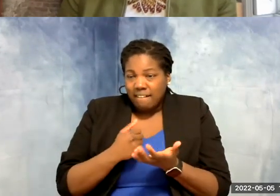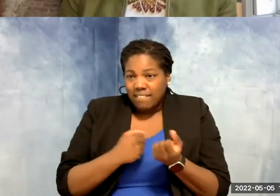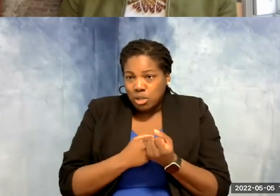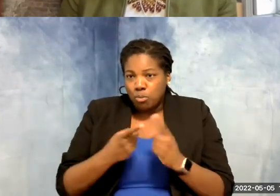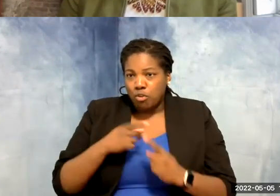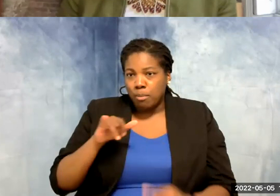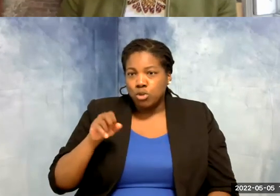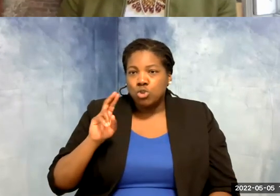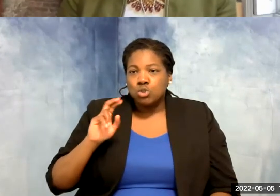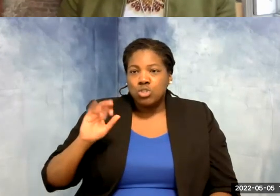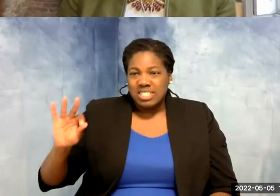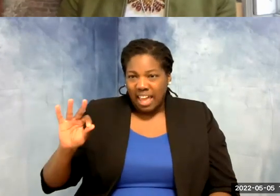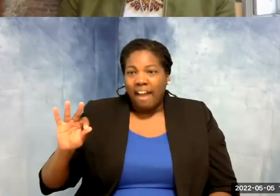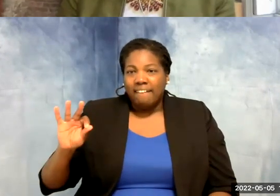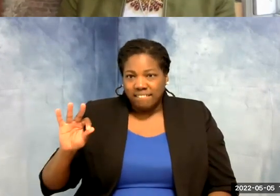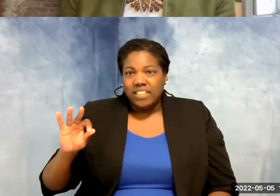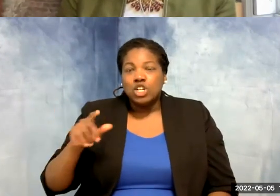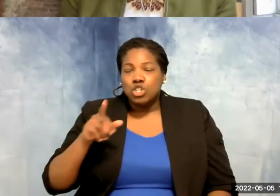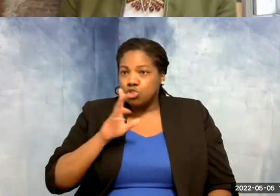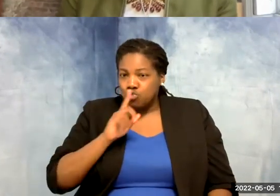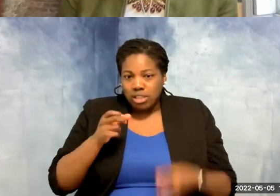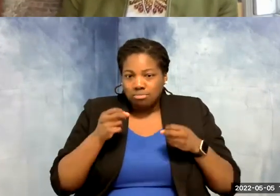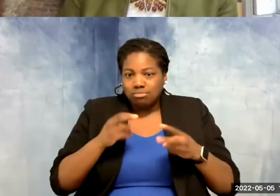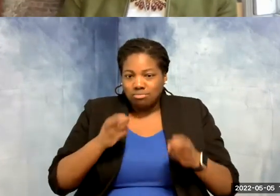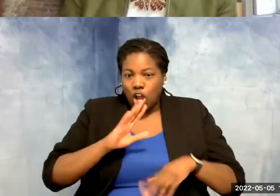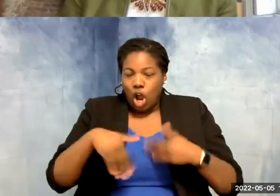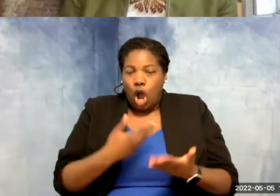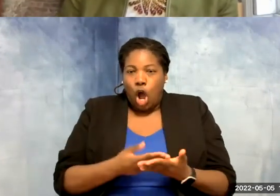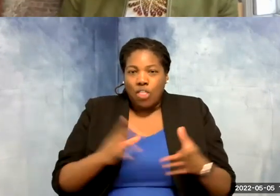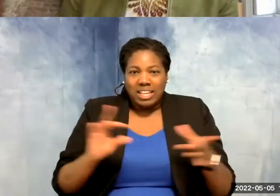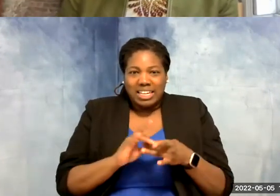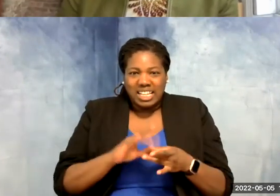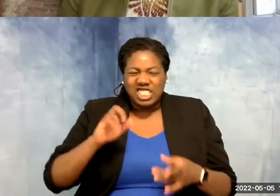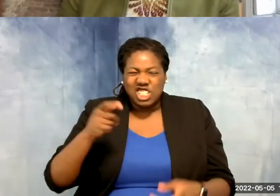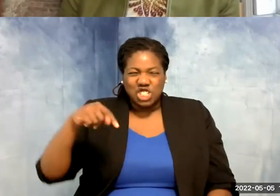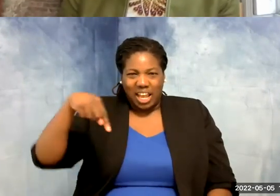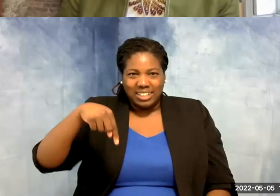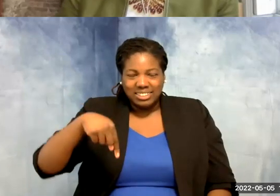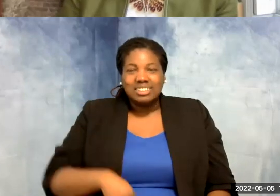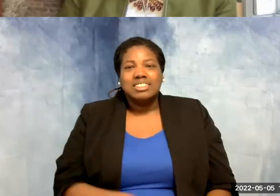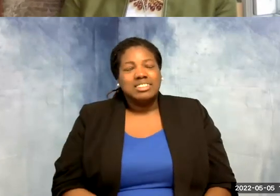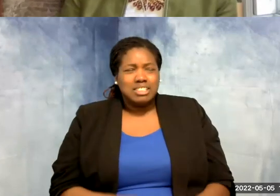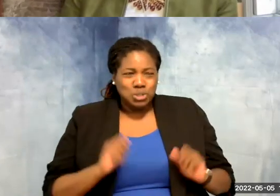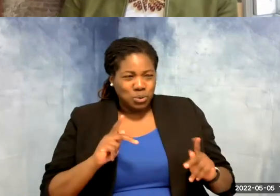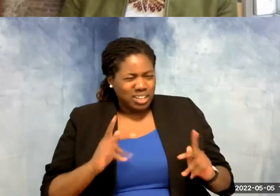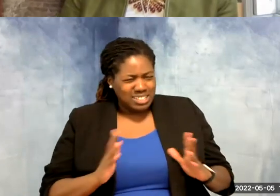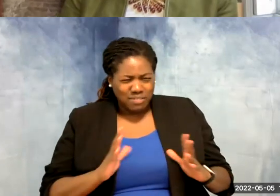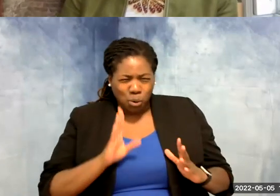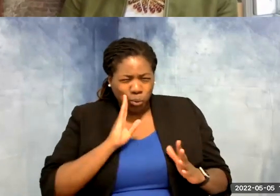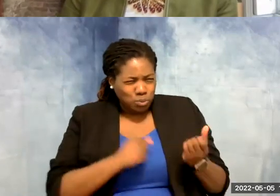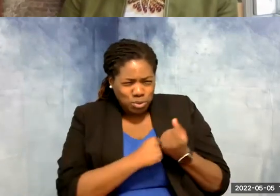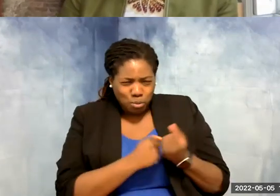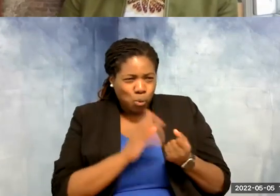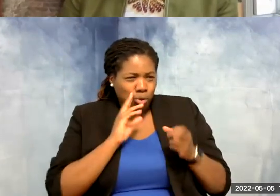great. To capture those URLs. Yes, so appreciate that. Stumbled a little bit there. That's okay. That's all right.